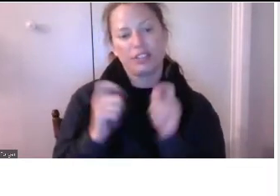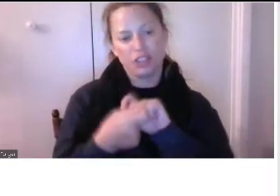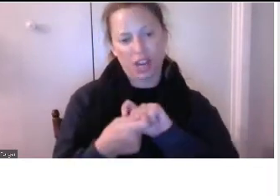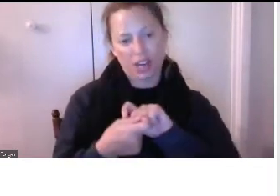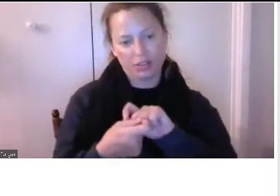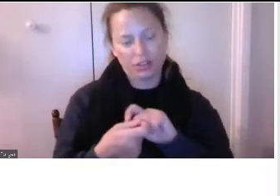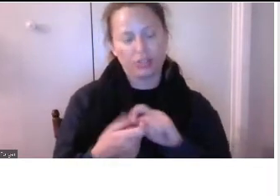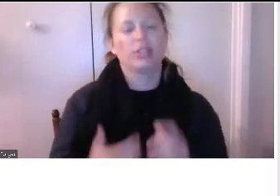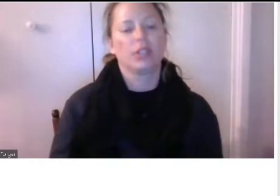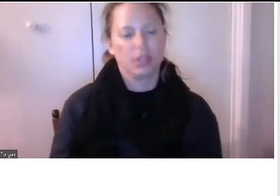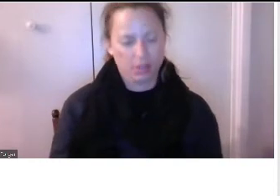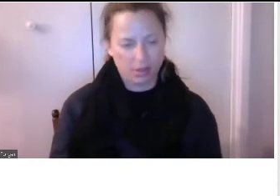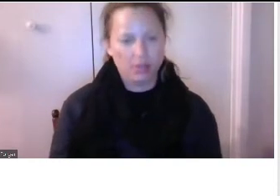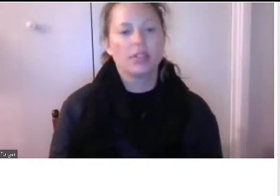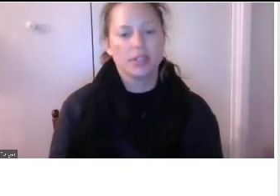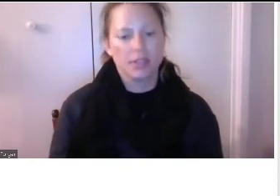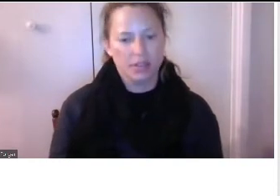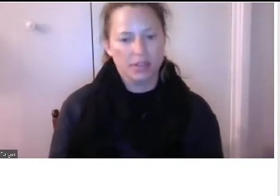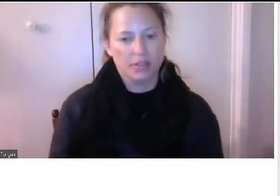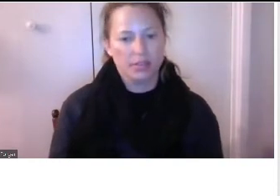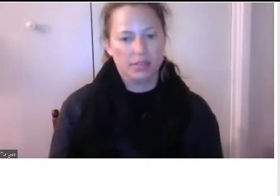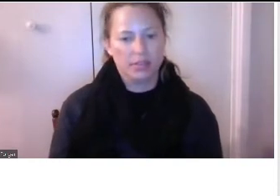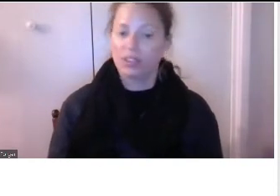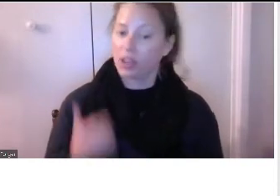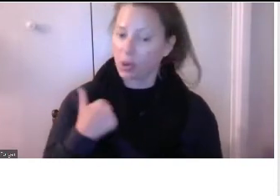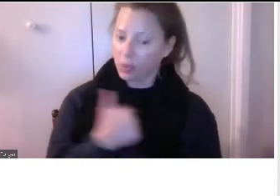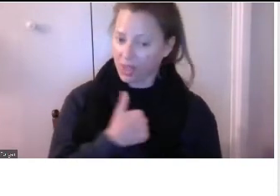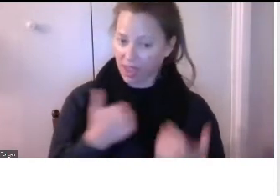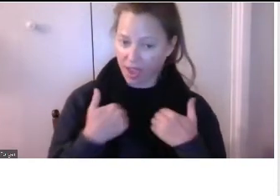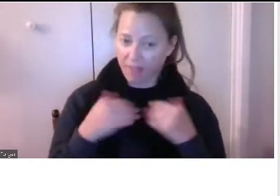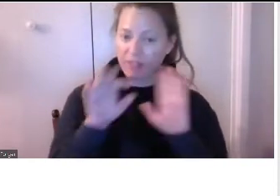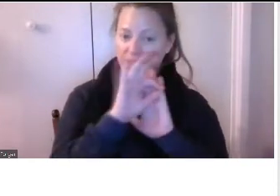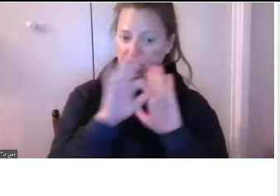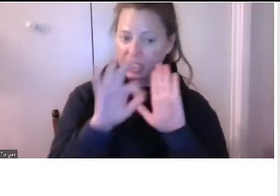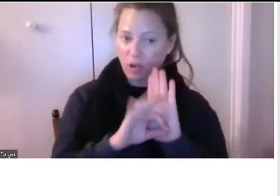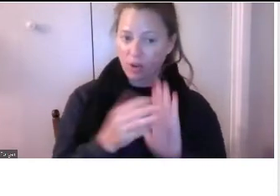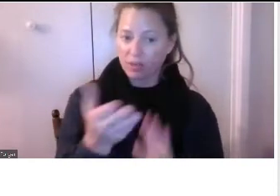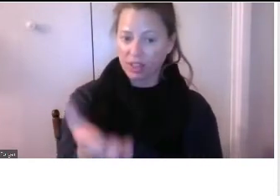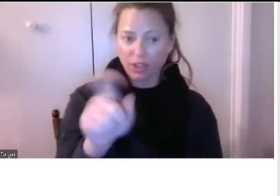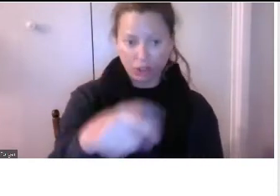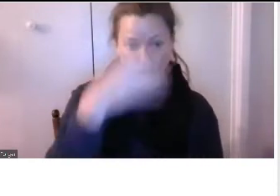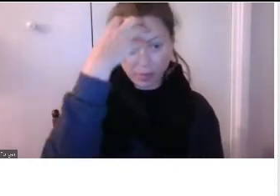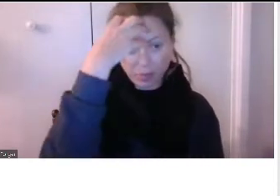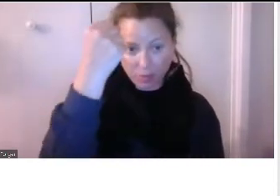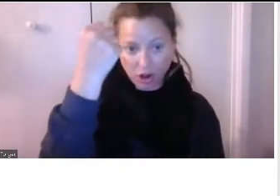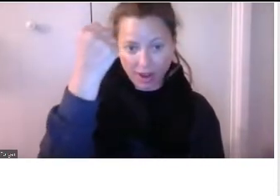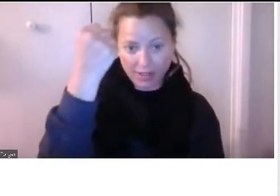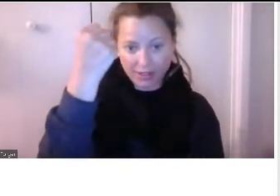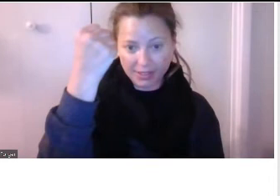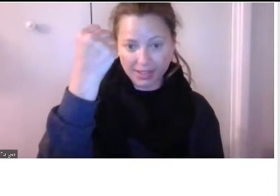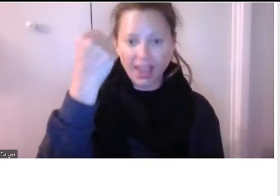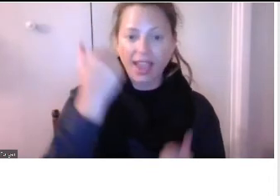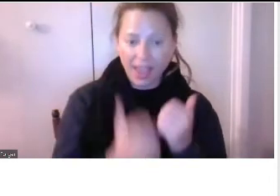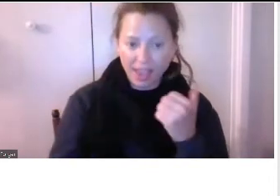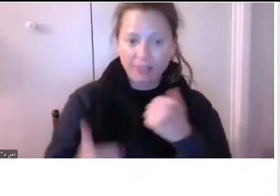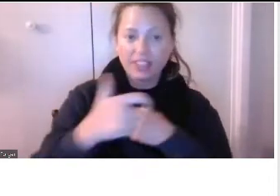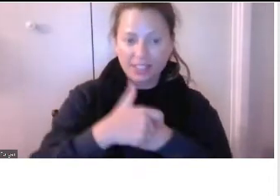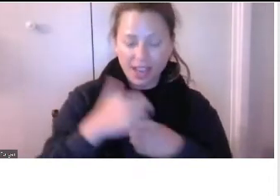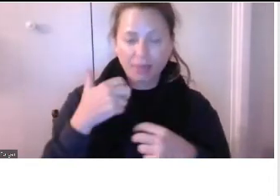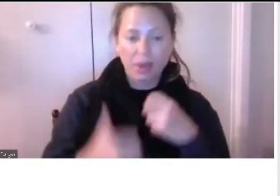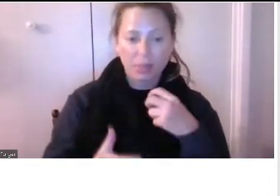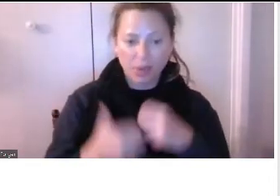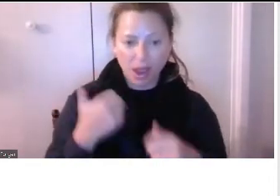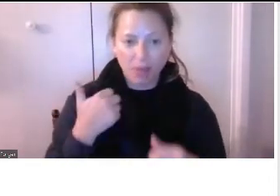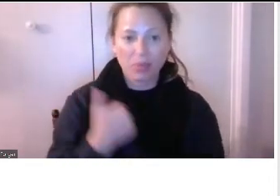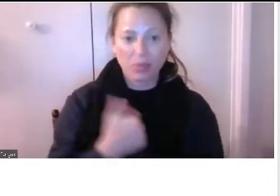Okay, so I have this formula, which is something you should memorize. Okay, every time we do a